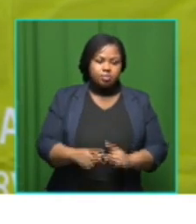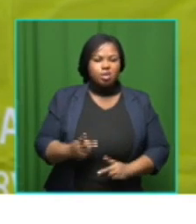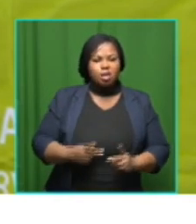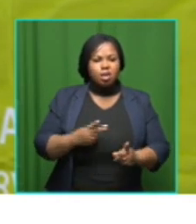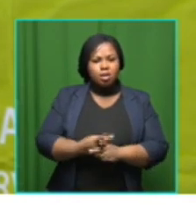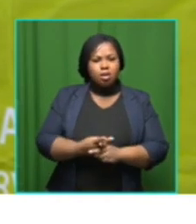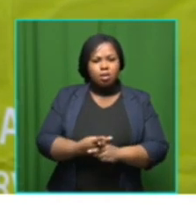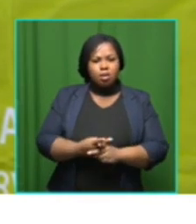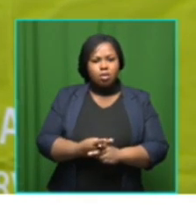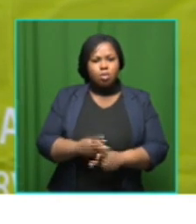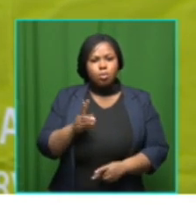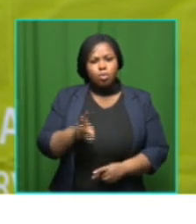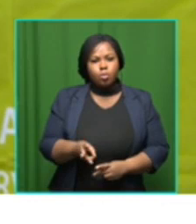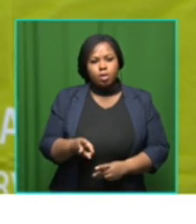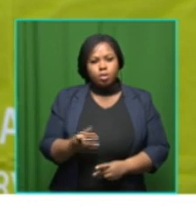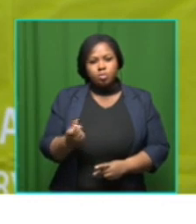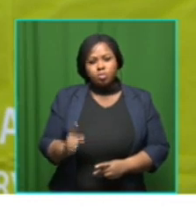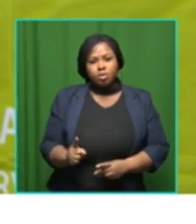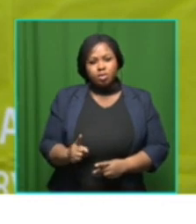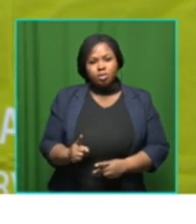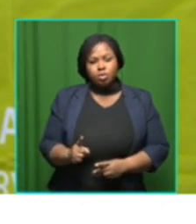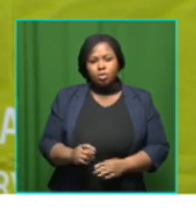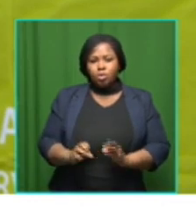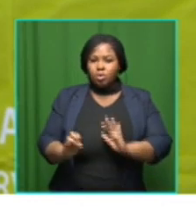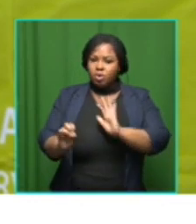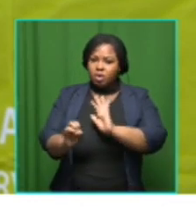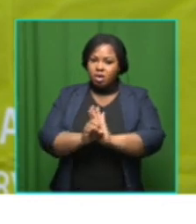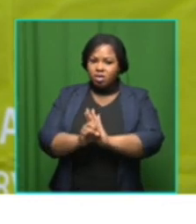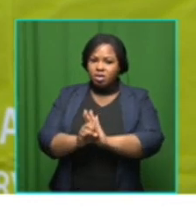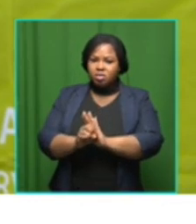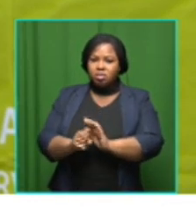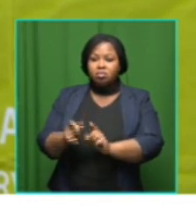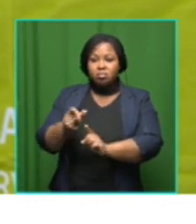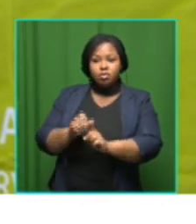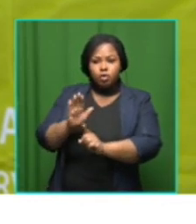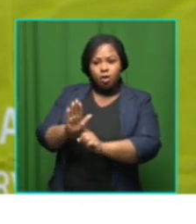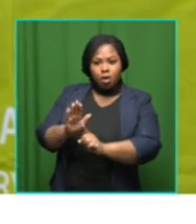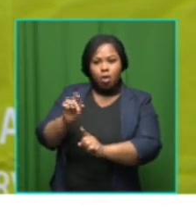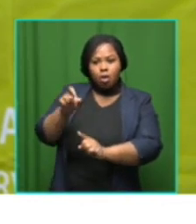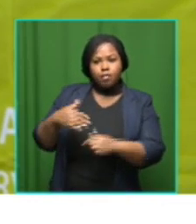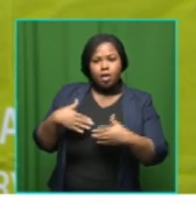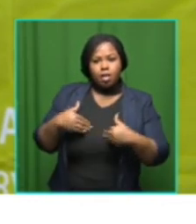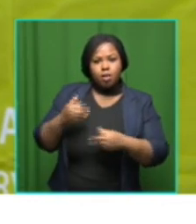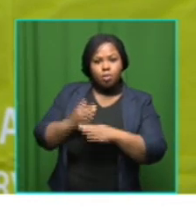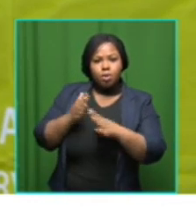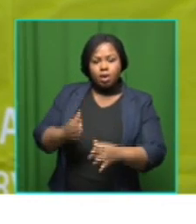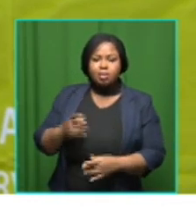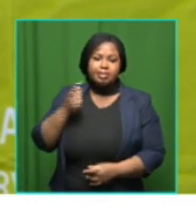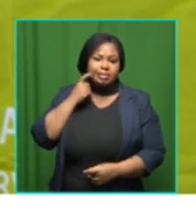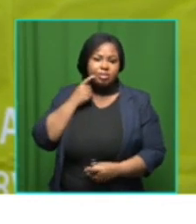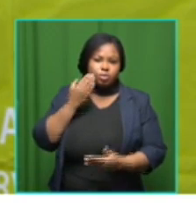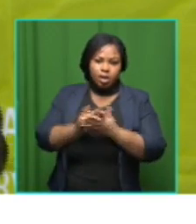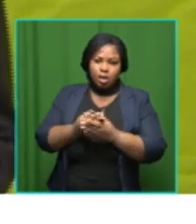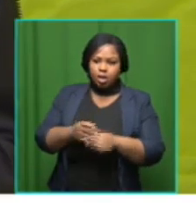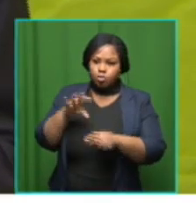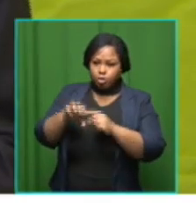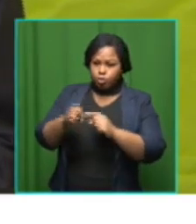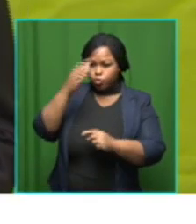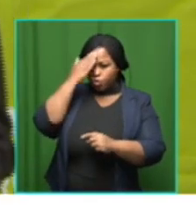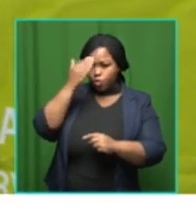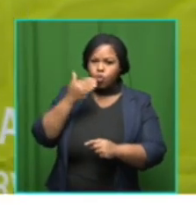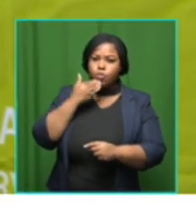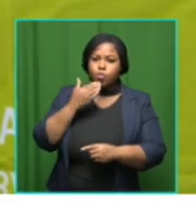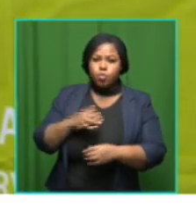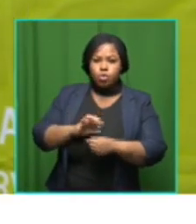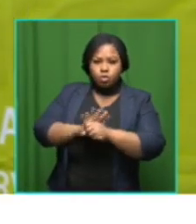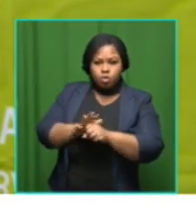visible identity for some of our health workers so that it's easy to identify. But really, we want to call on any kind